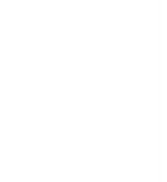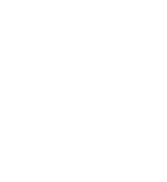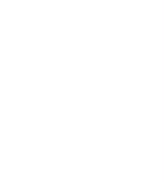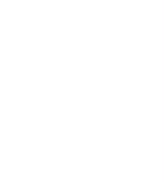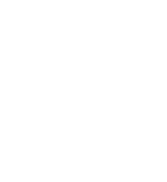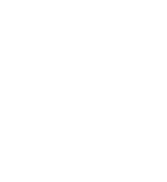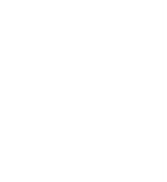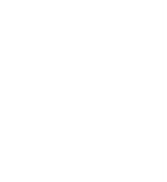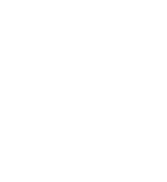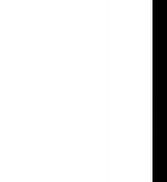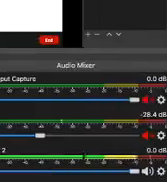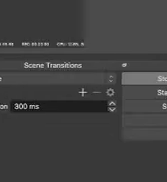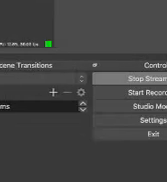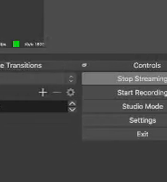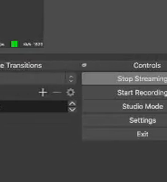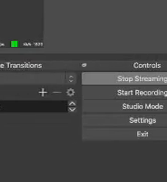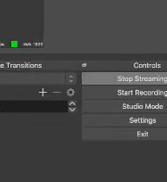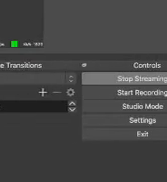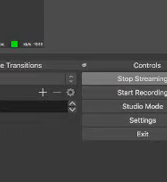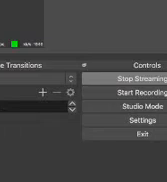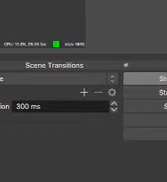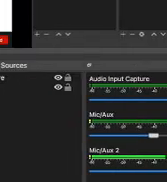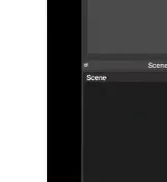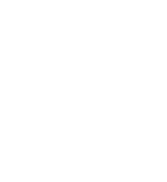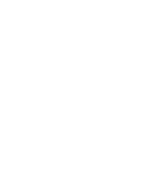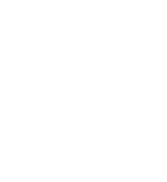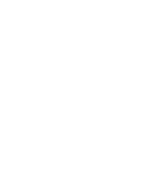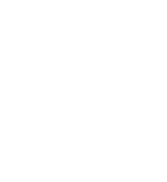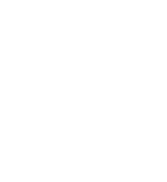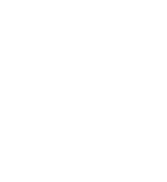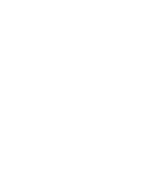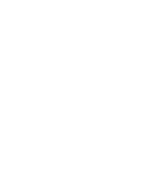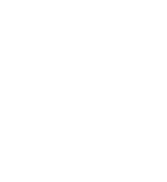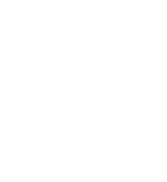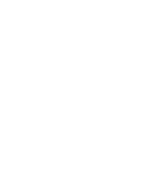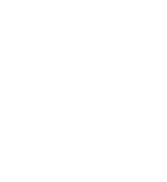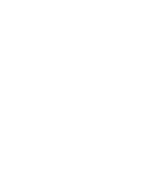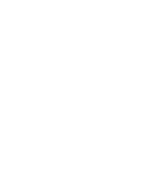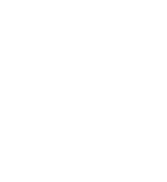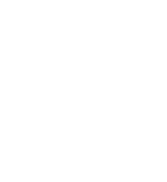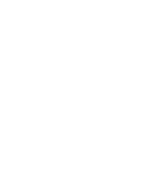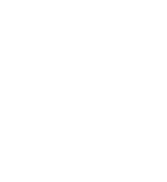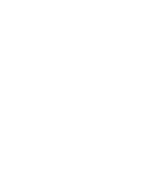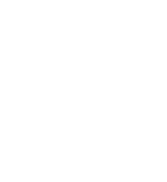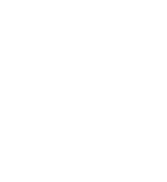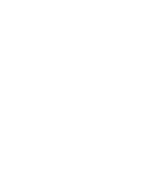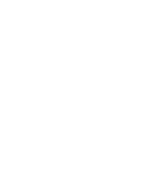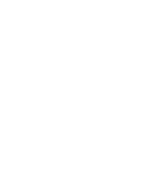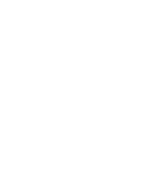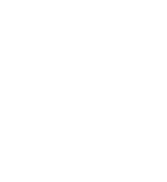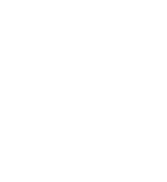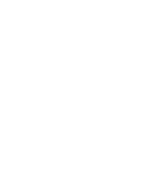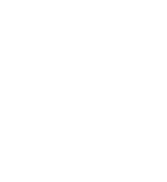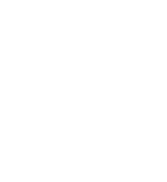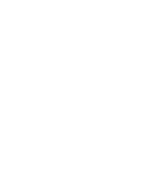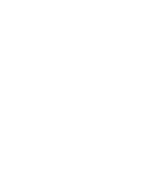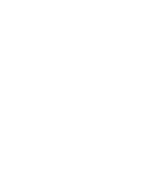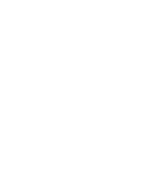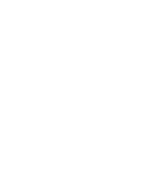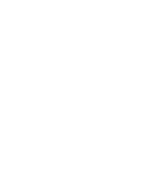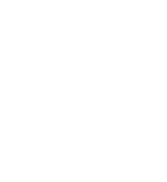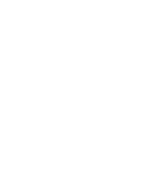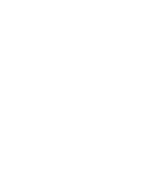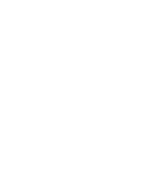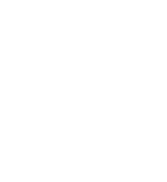elements, transportation, highways, roads, in order to refine